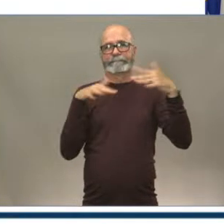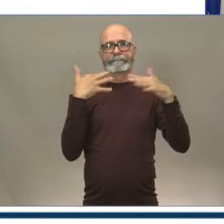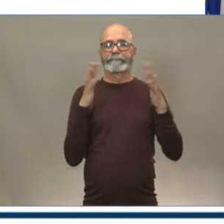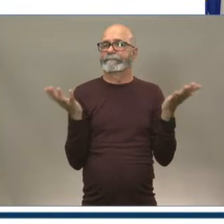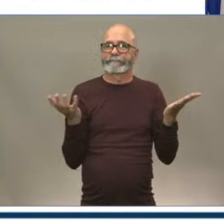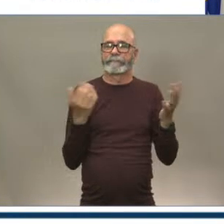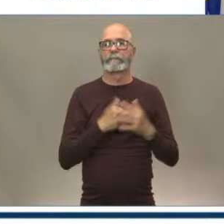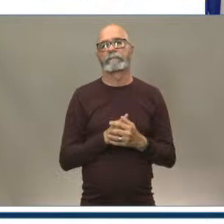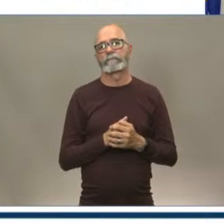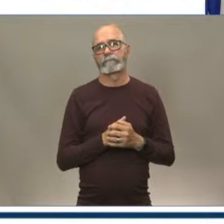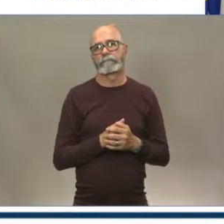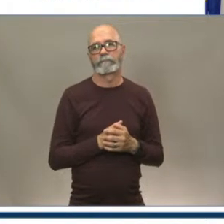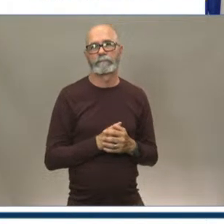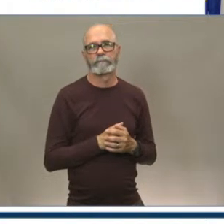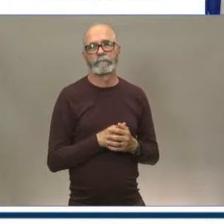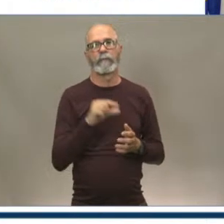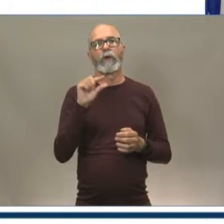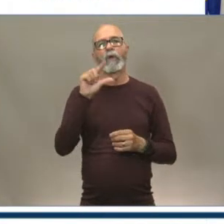Global.